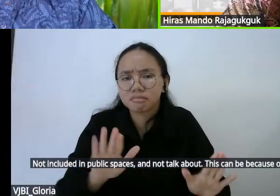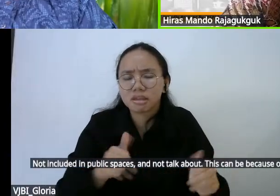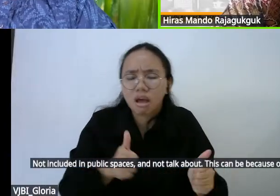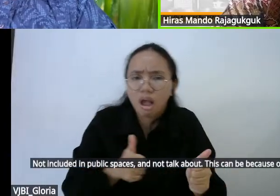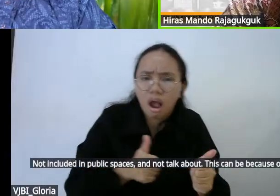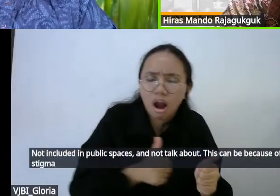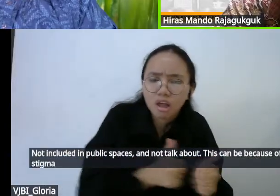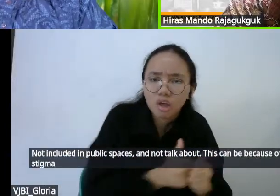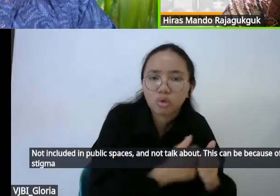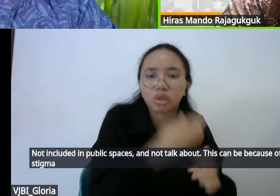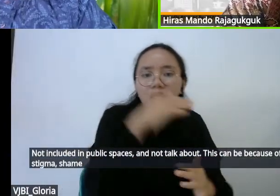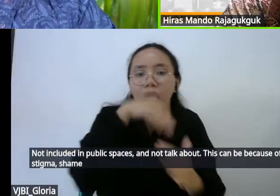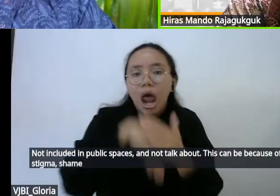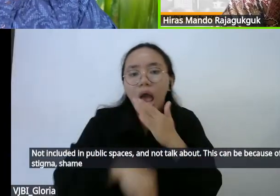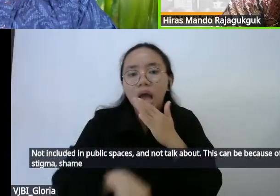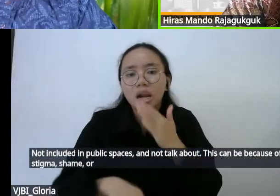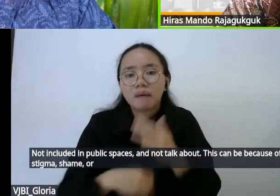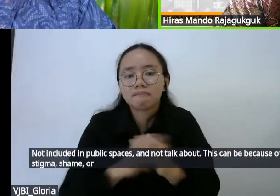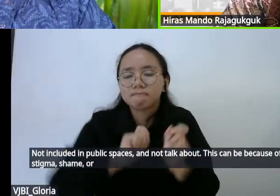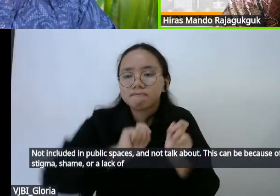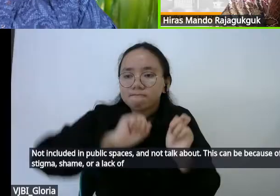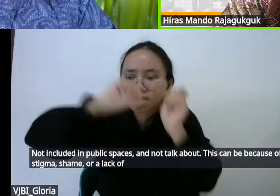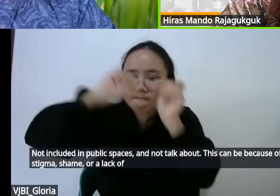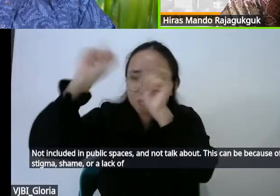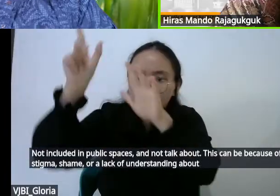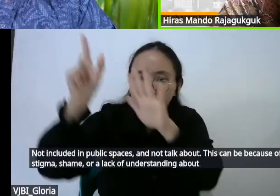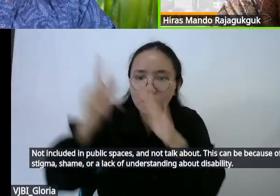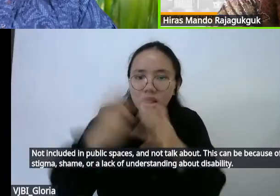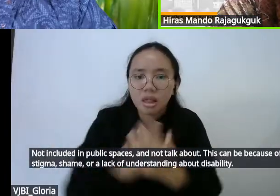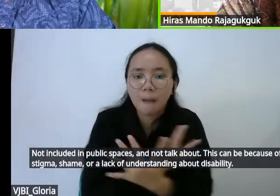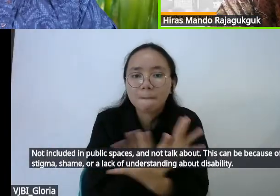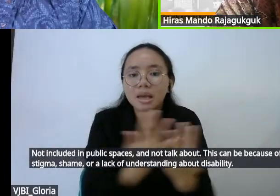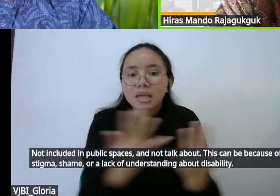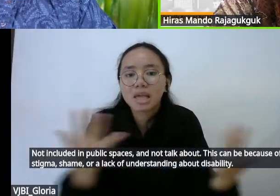stigma, shame, or a lack of understanding about disability.